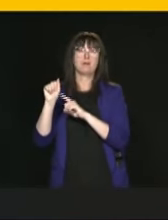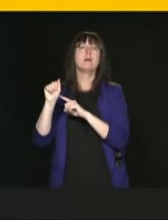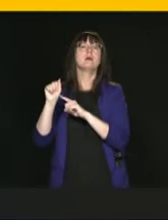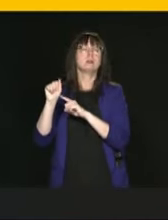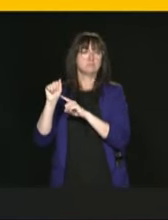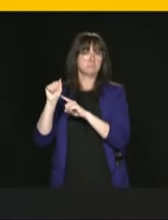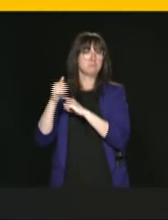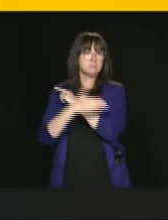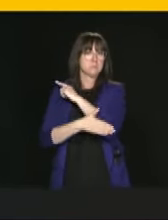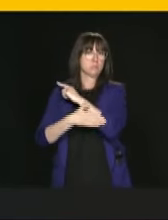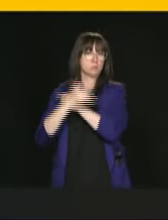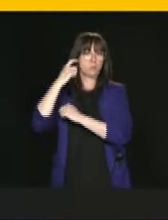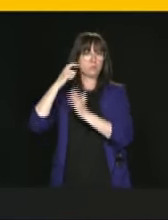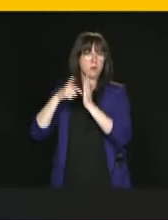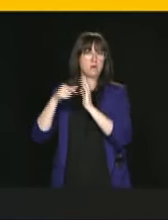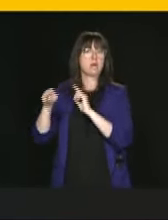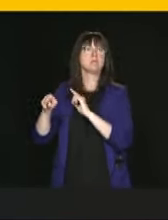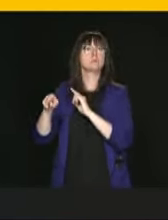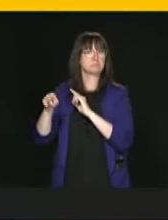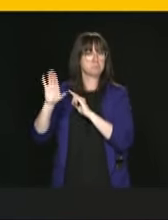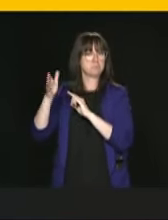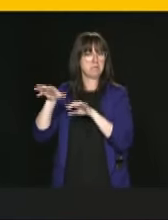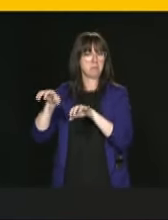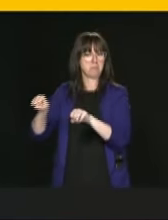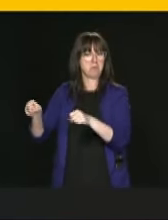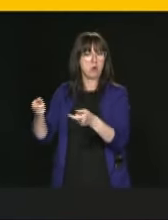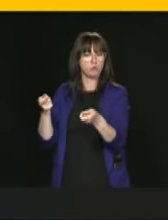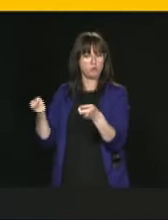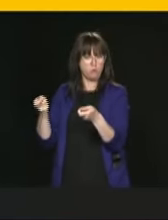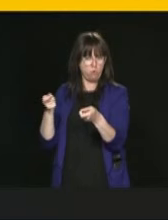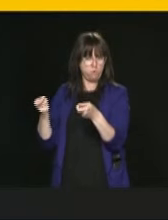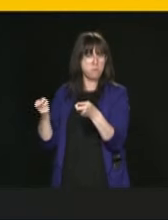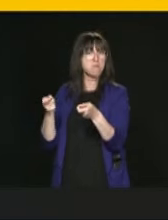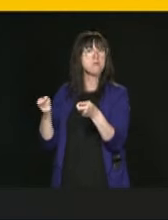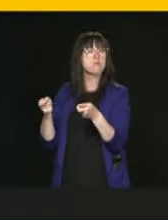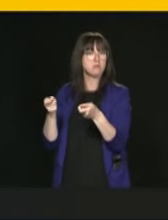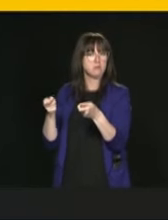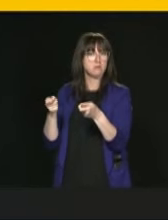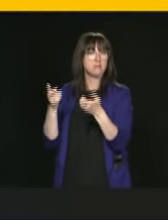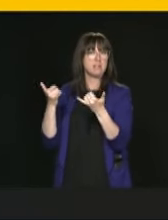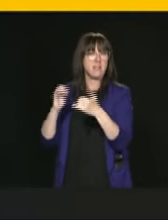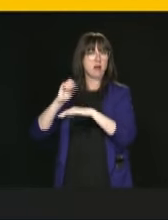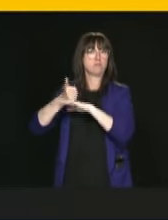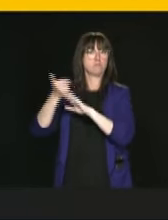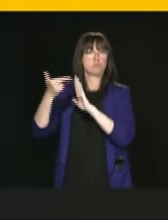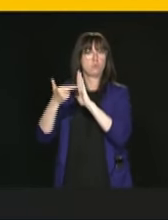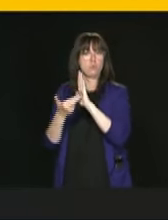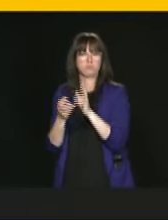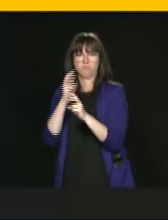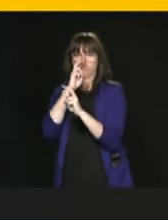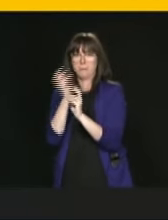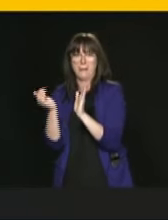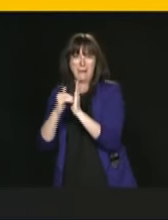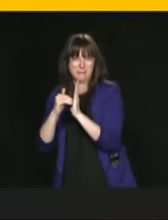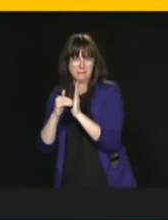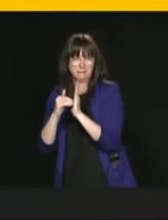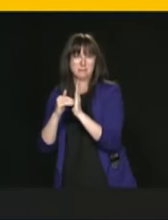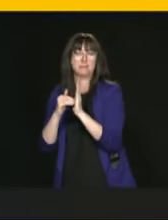under control, or getting it under control, is putting restrictions back into place and locking certain businesses